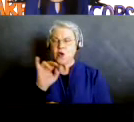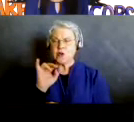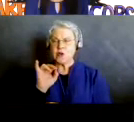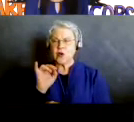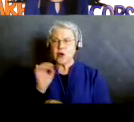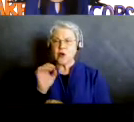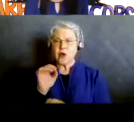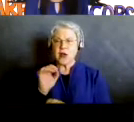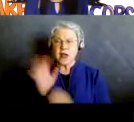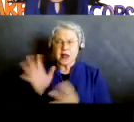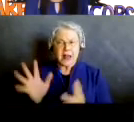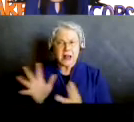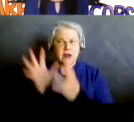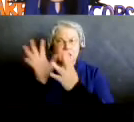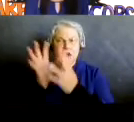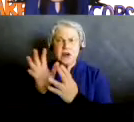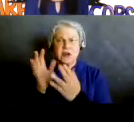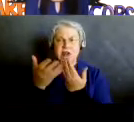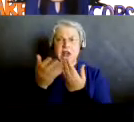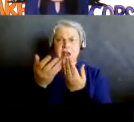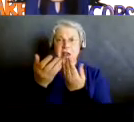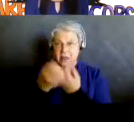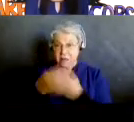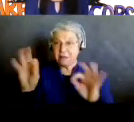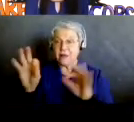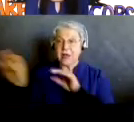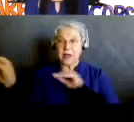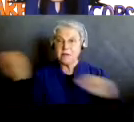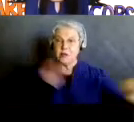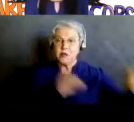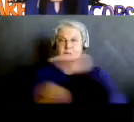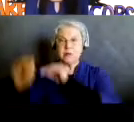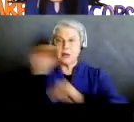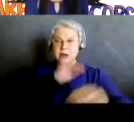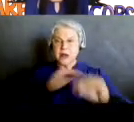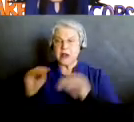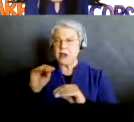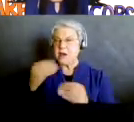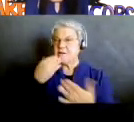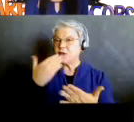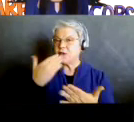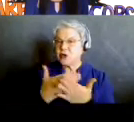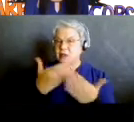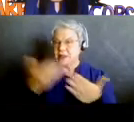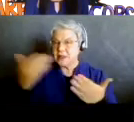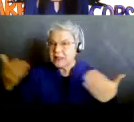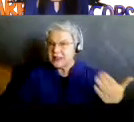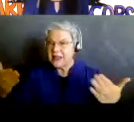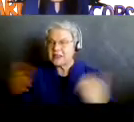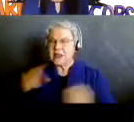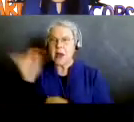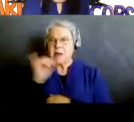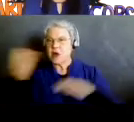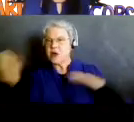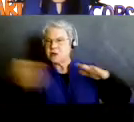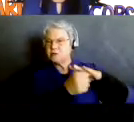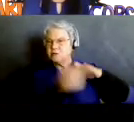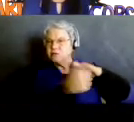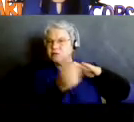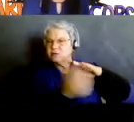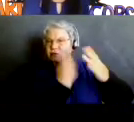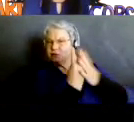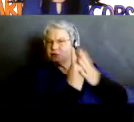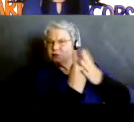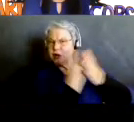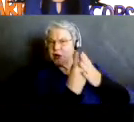movement of capital and goods while also demanding a lockdown on the mobility of people, right? So the concurrent